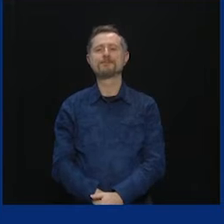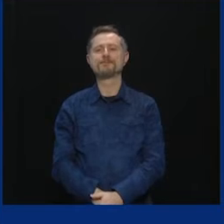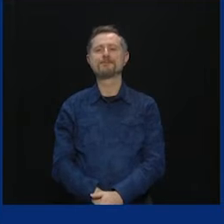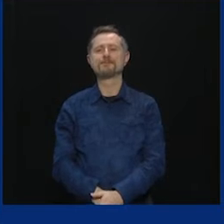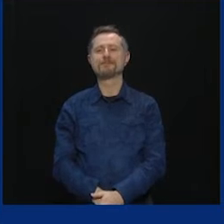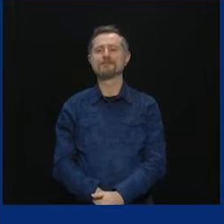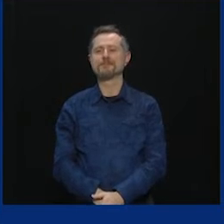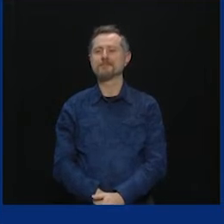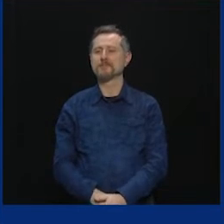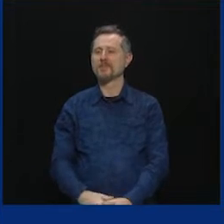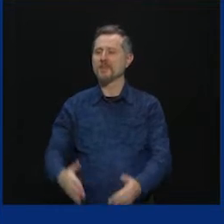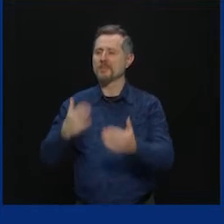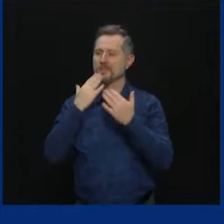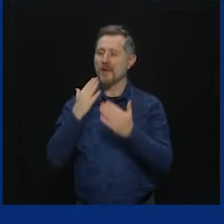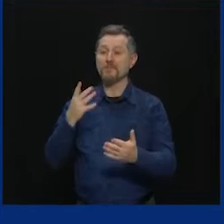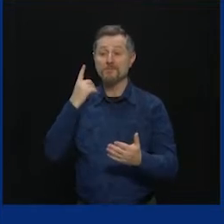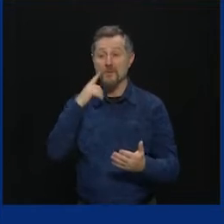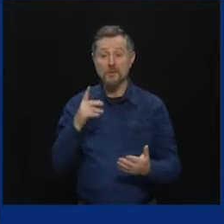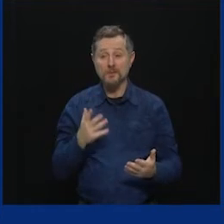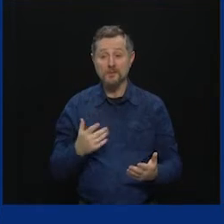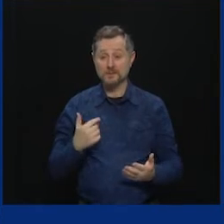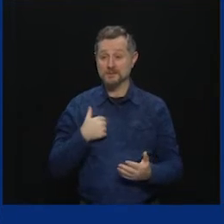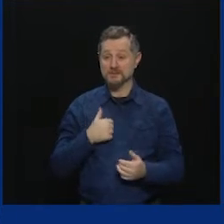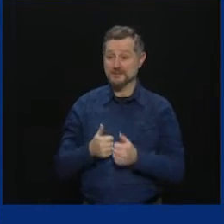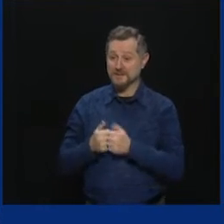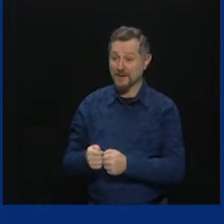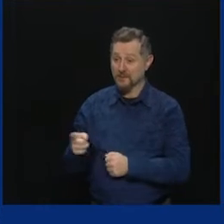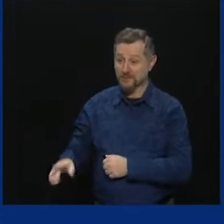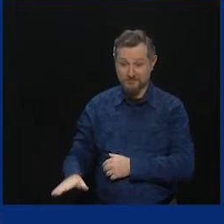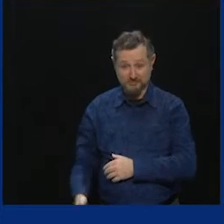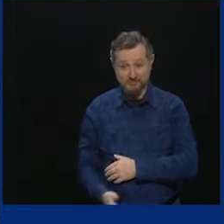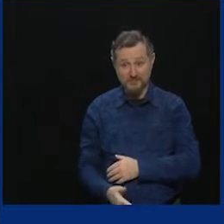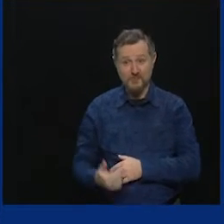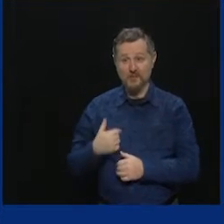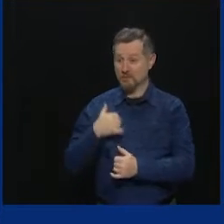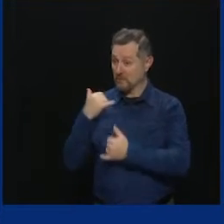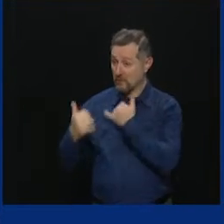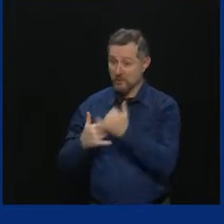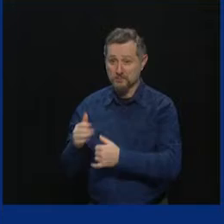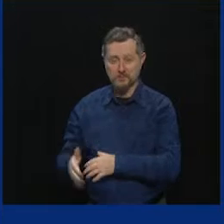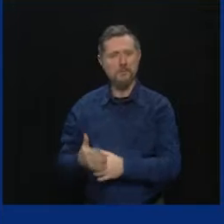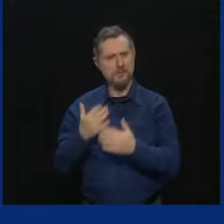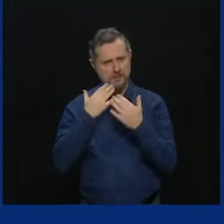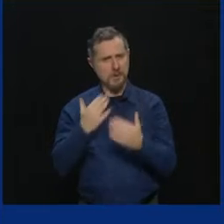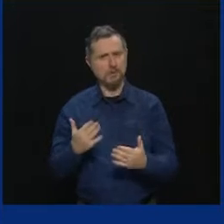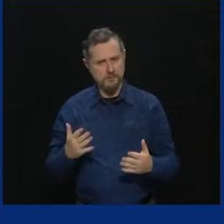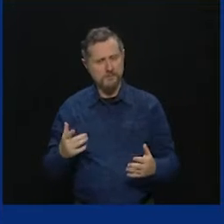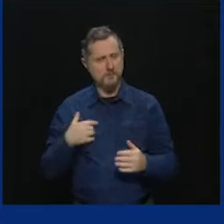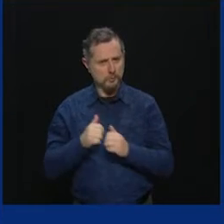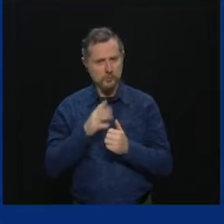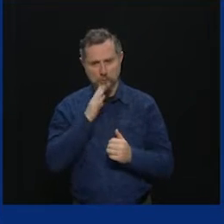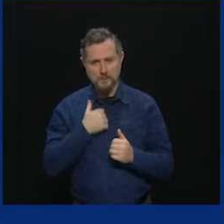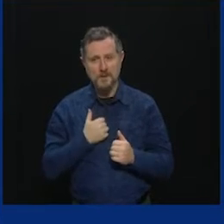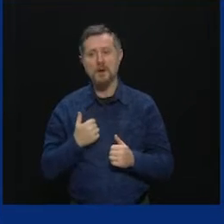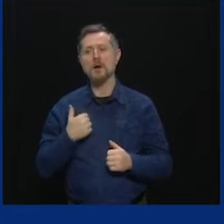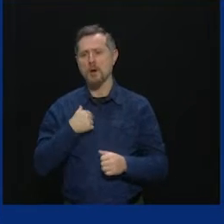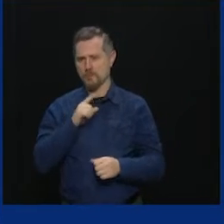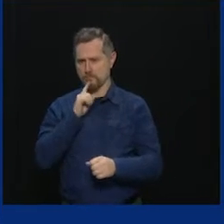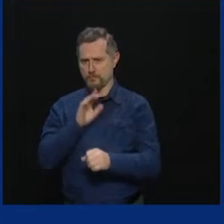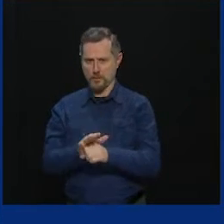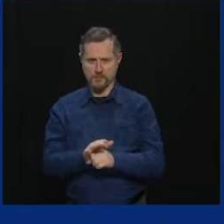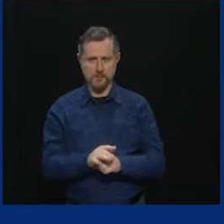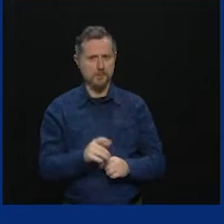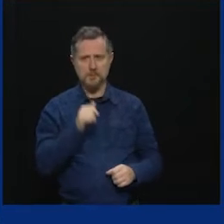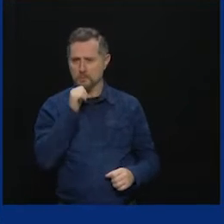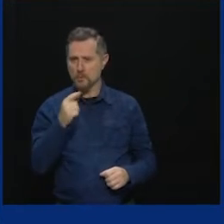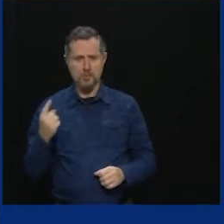Thank you for answering all my late-night texts and all my late-night calls on this issue. I promise you, Madam Governor, you're not the only one